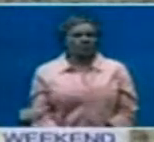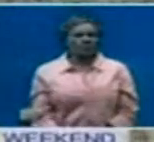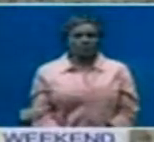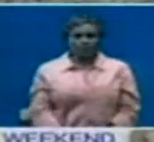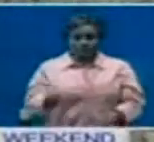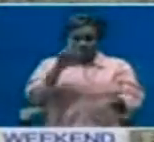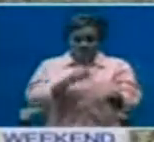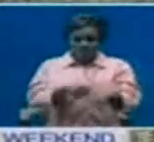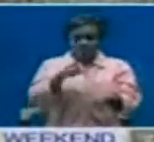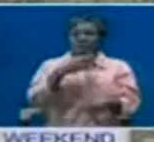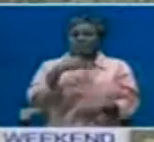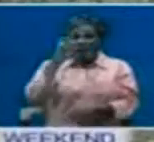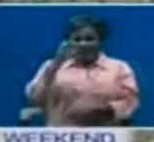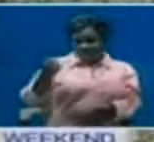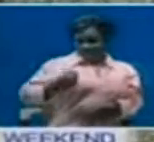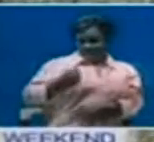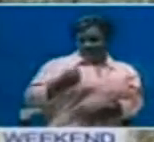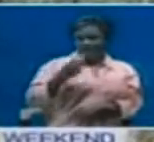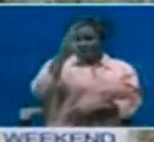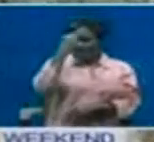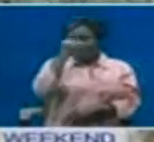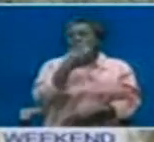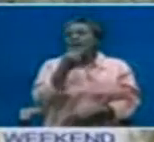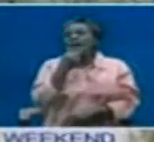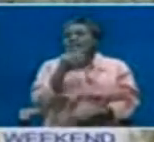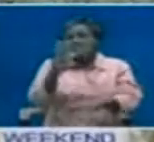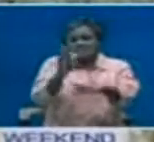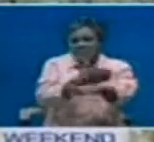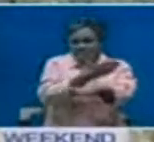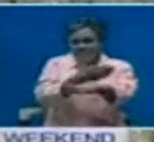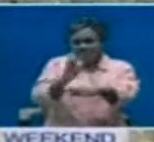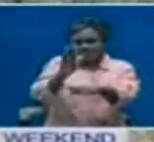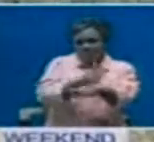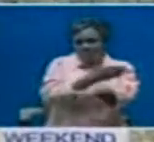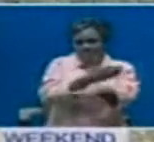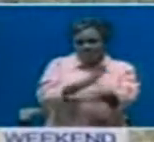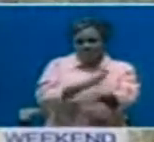When he sees a girl he wants, the moran will sing a song.